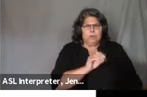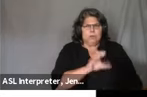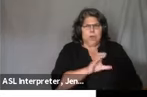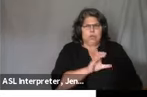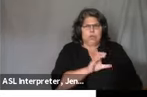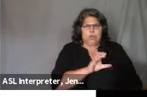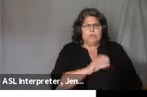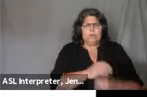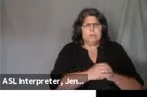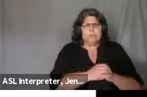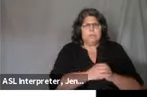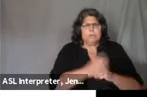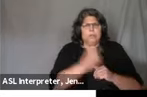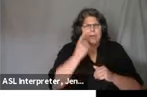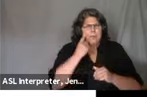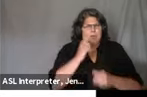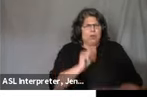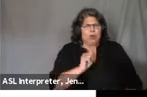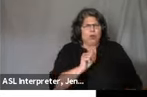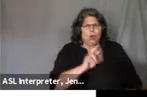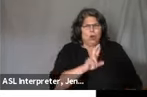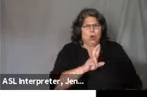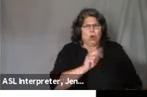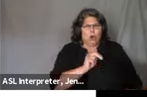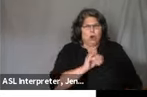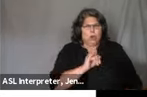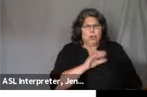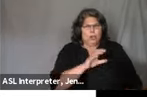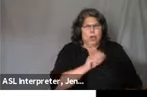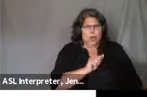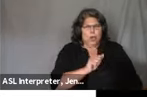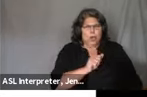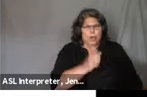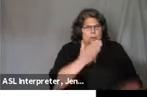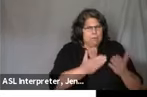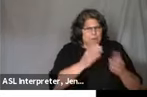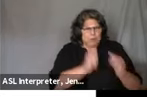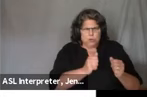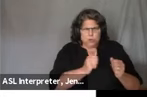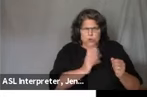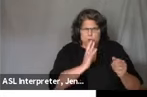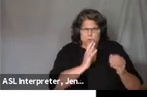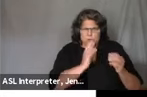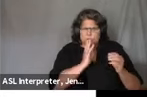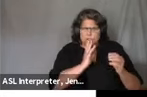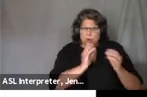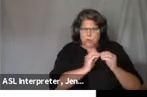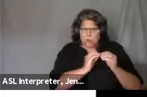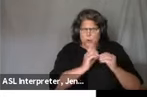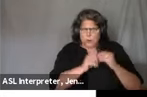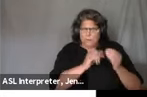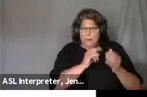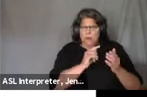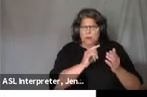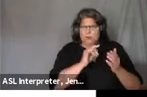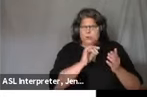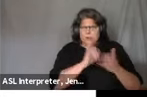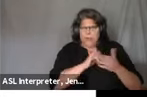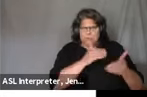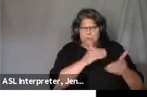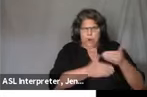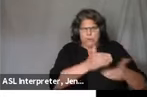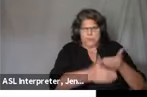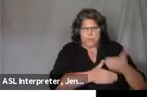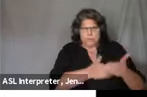I think maybe Arnica, you might be better able to address, how that process works